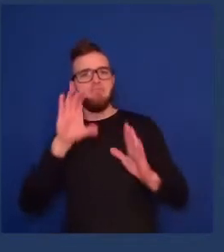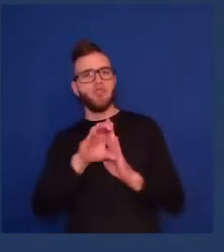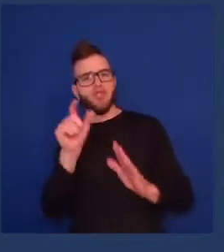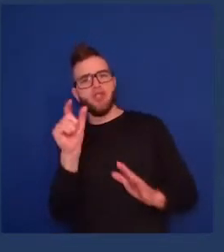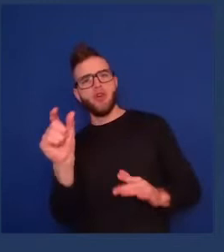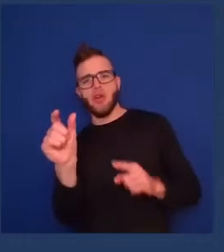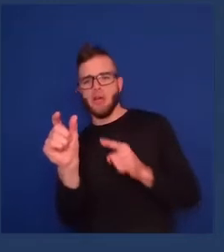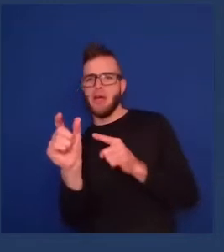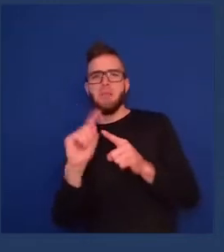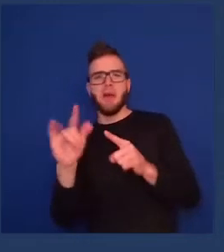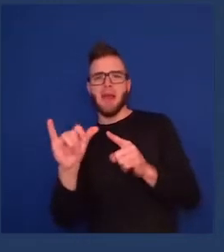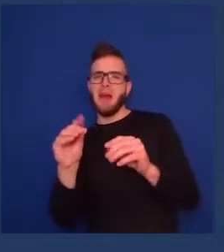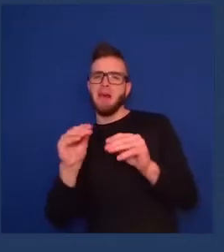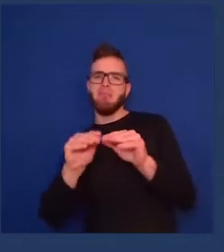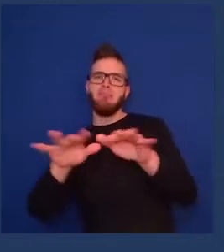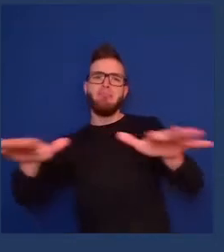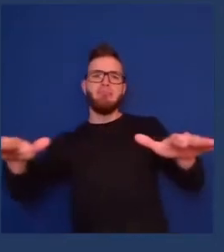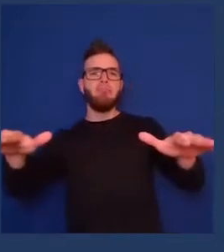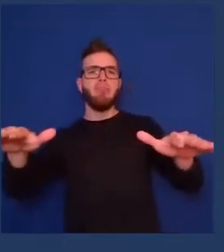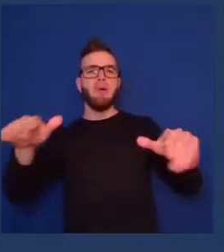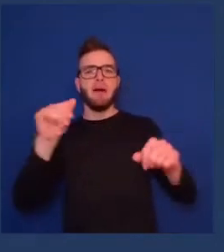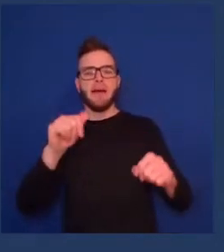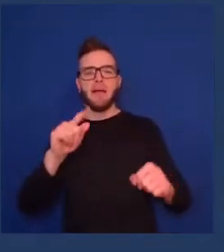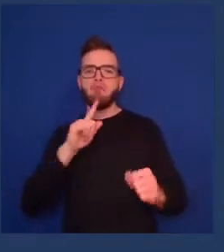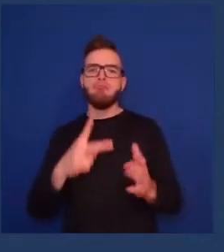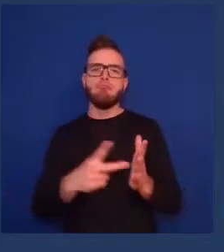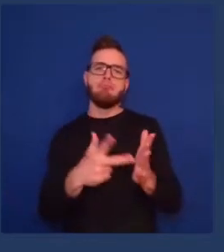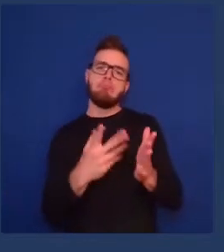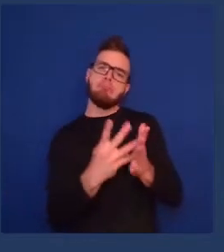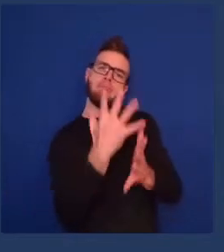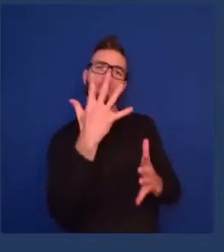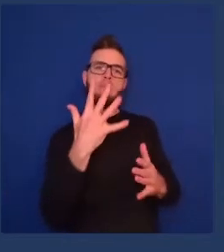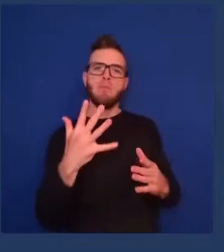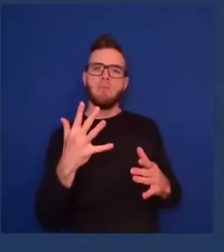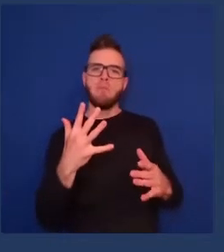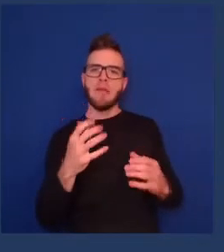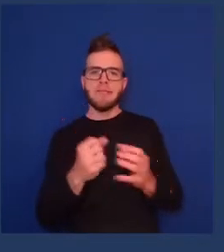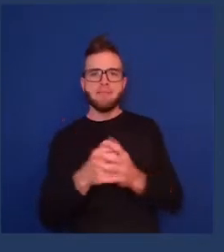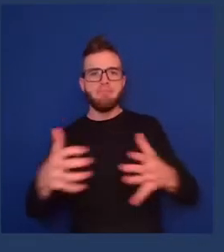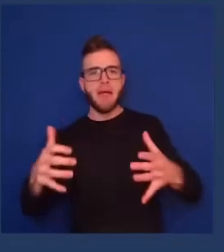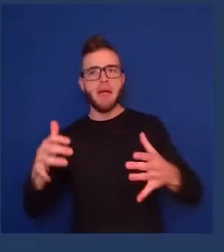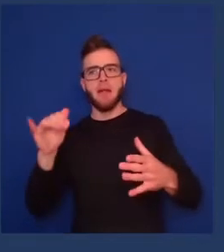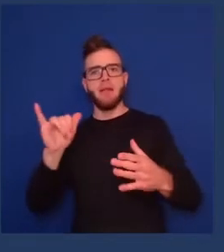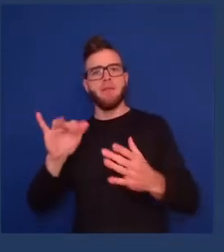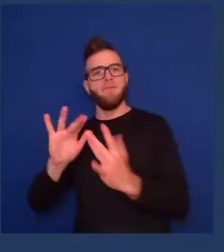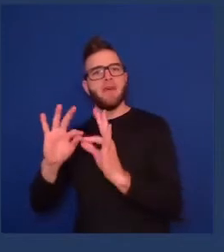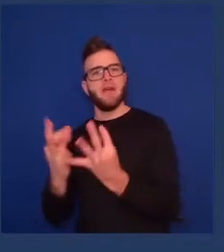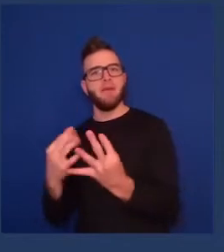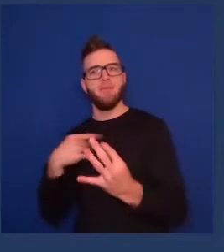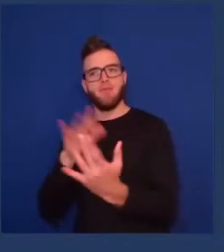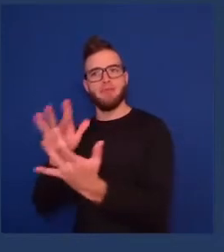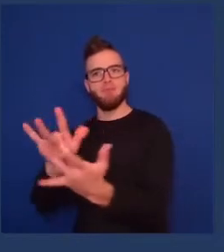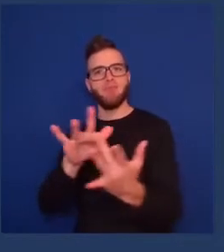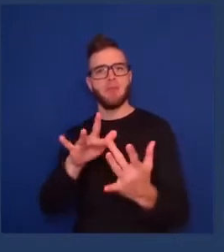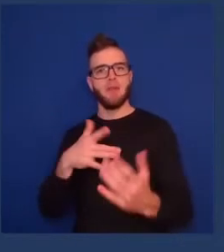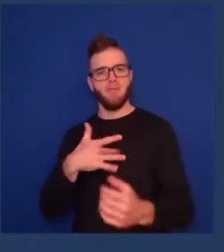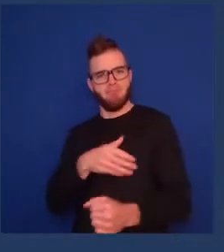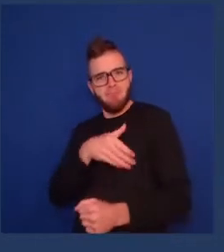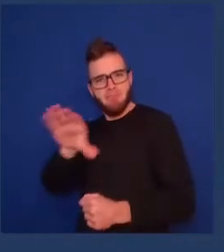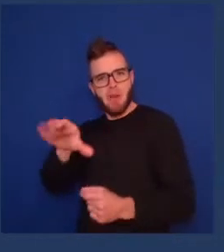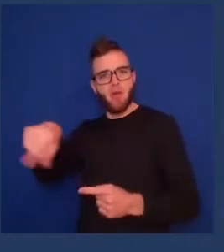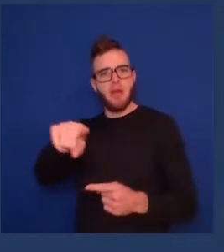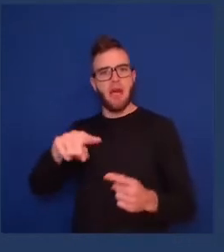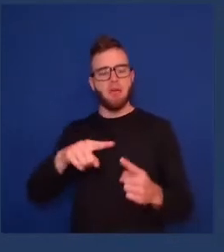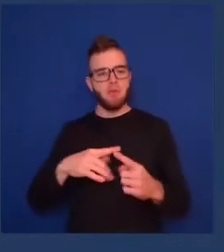would allow a movement like ours so much bandwidth. We could geometrically expand the number of families we reach and therefore empower them